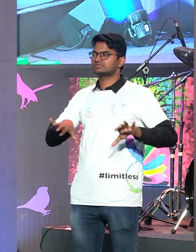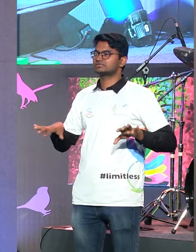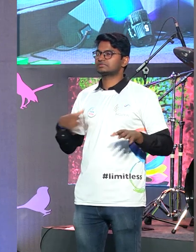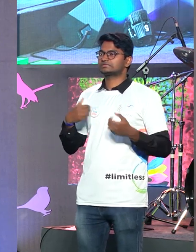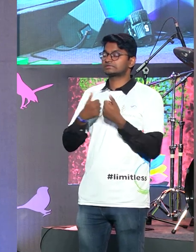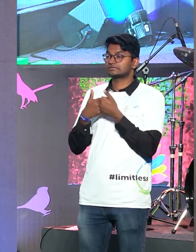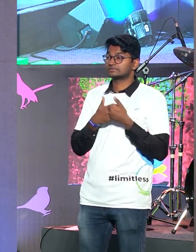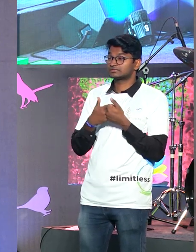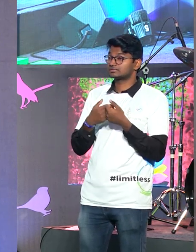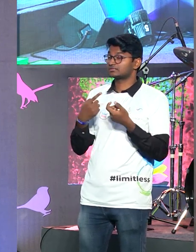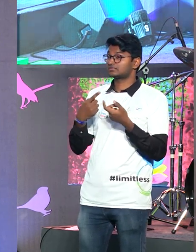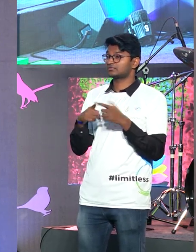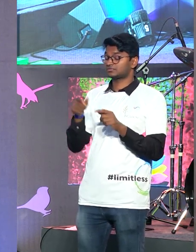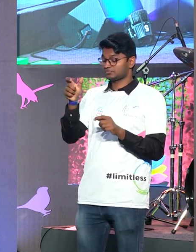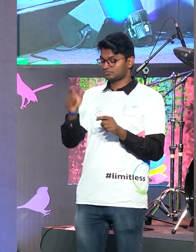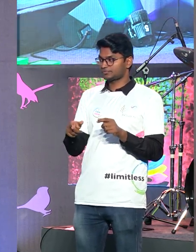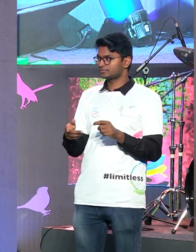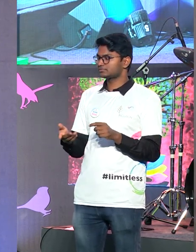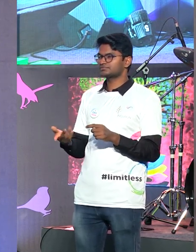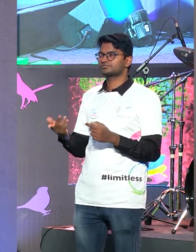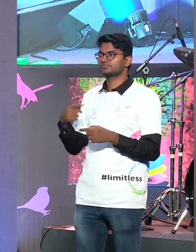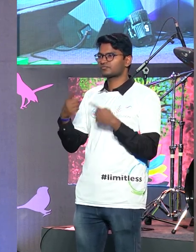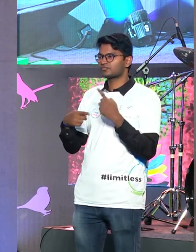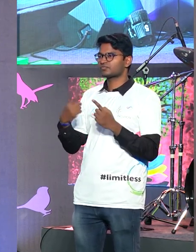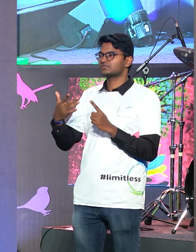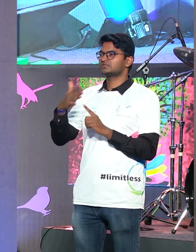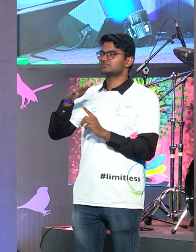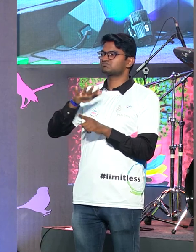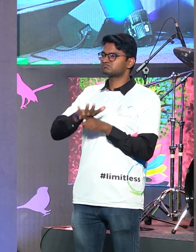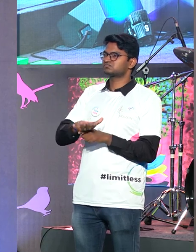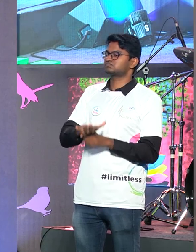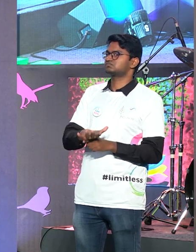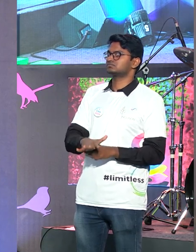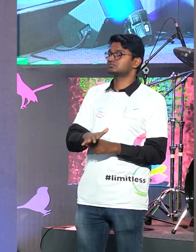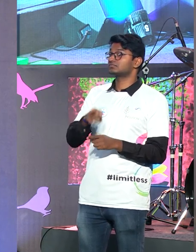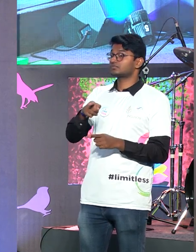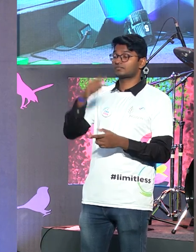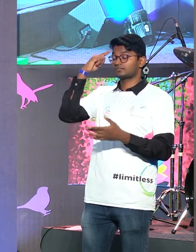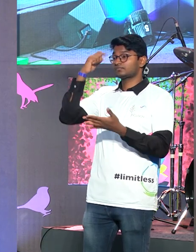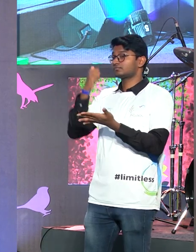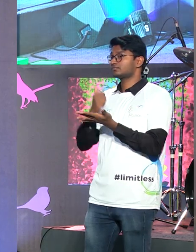dominant community, whatever that may be, often tends to decide and,